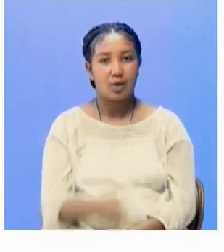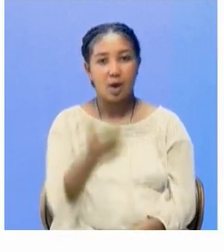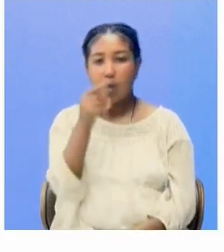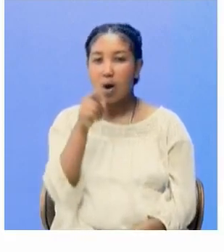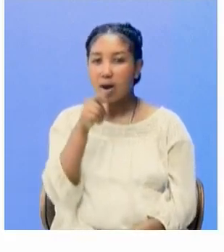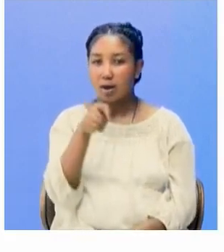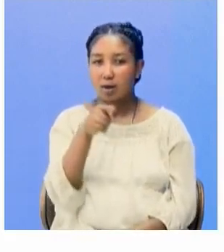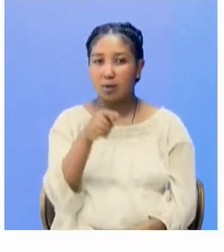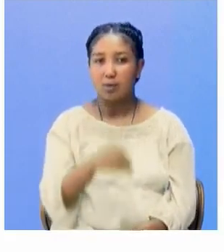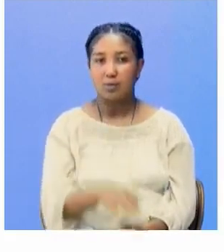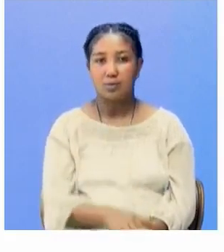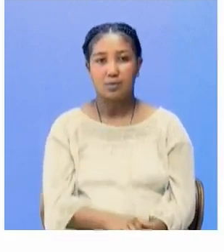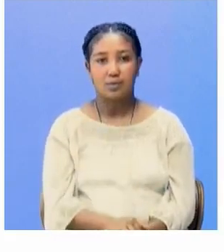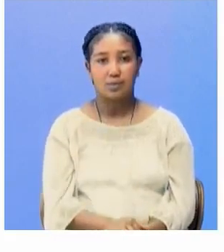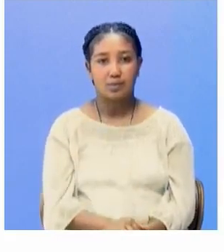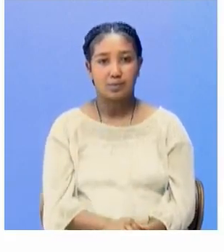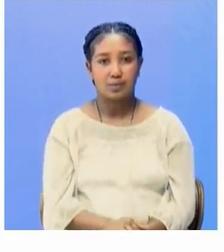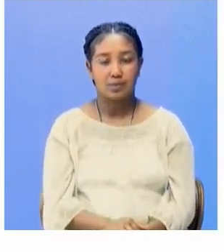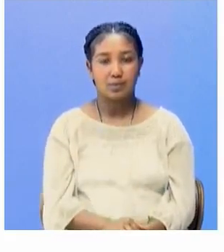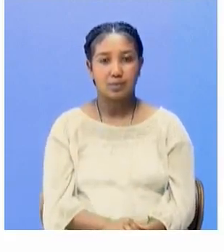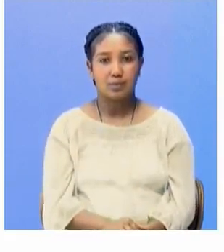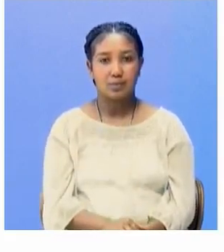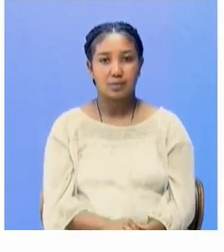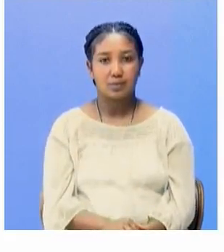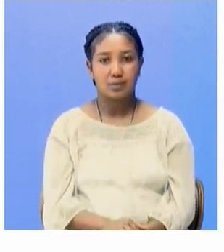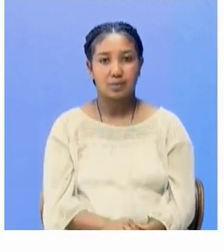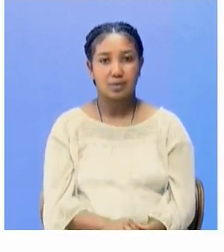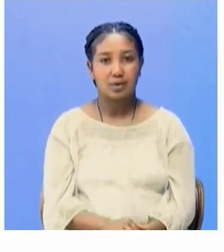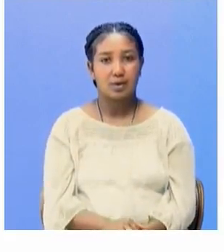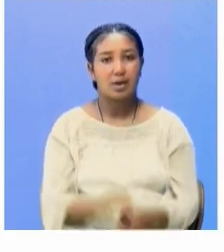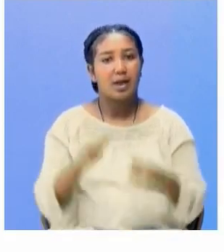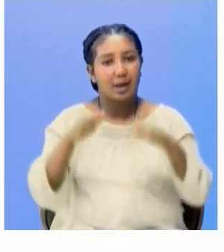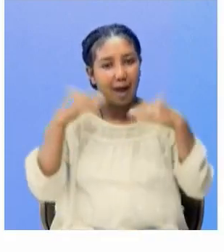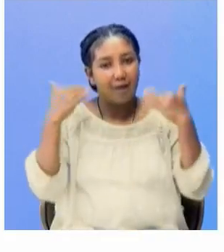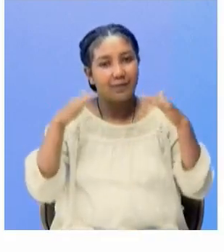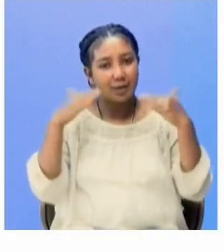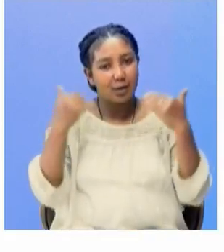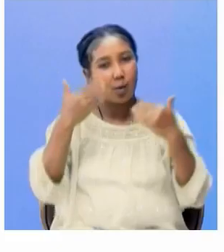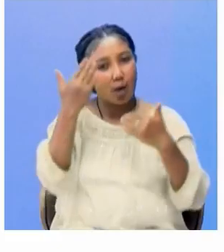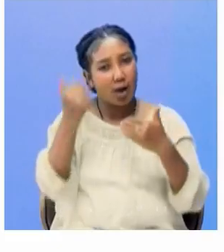Why are you? Yes? Laughing.